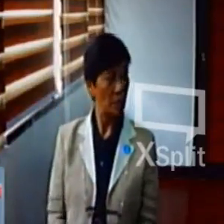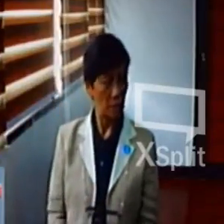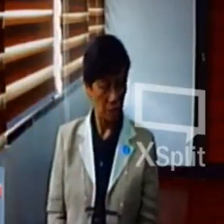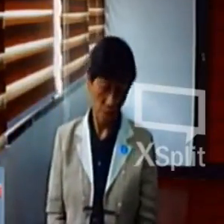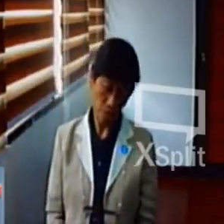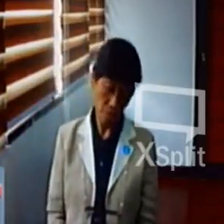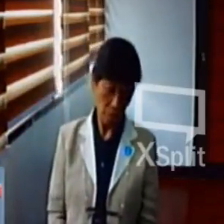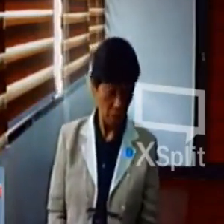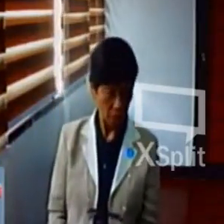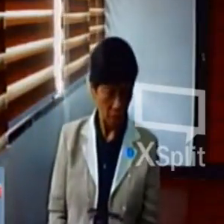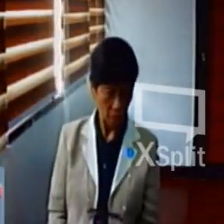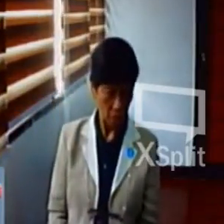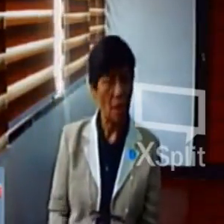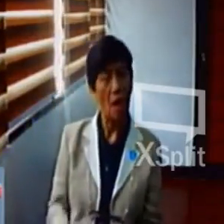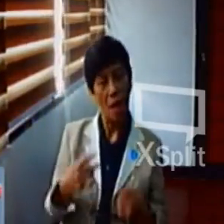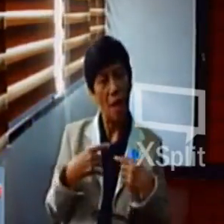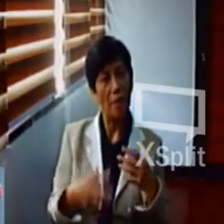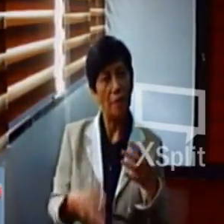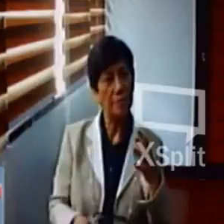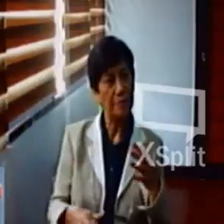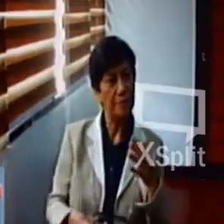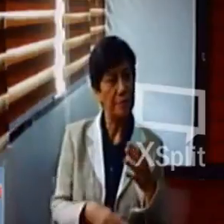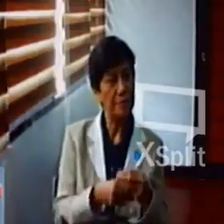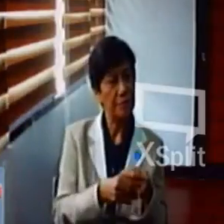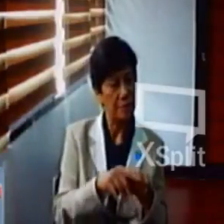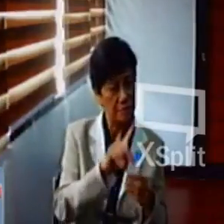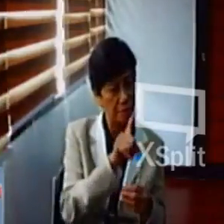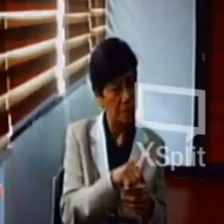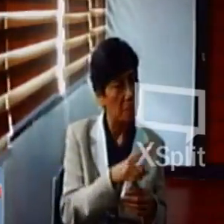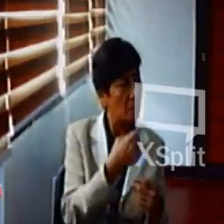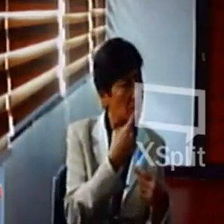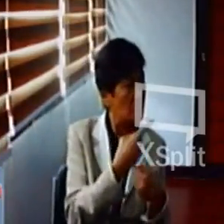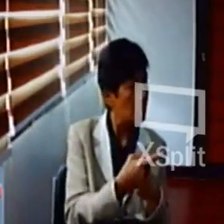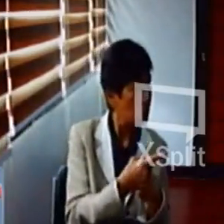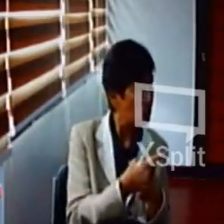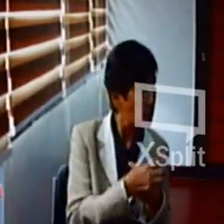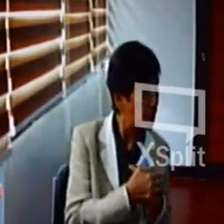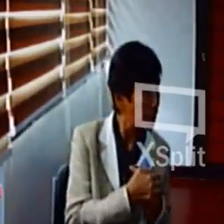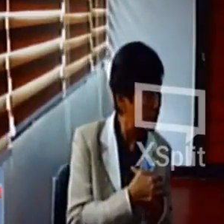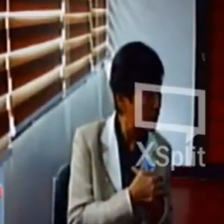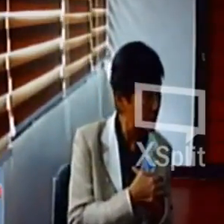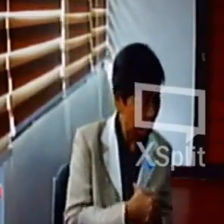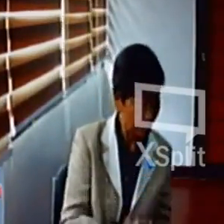That's just an additional question because Dr. Santos said that...